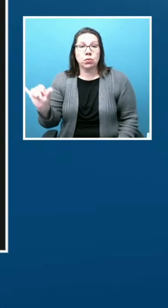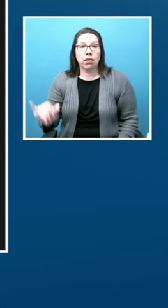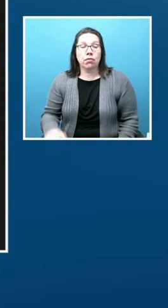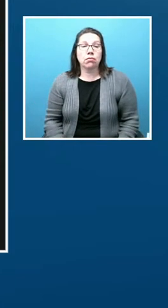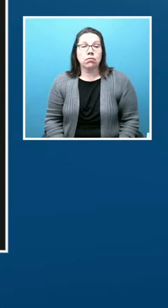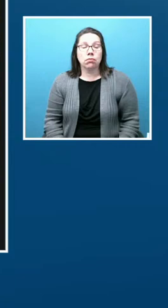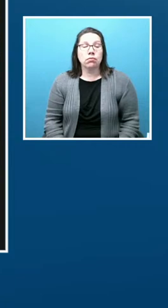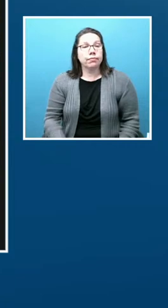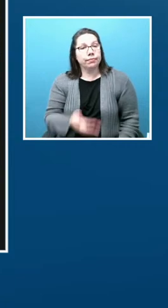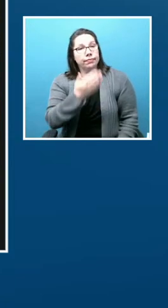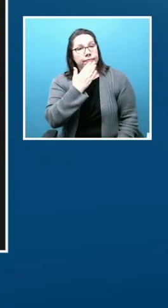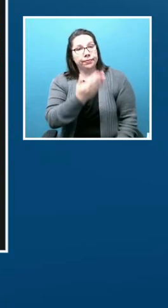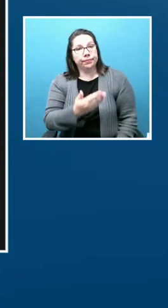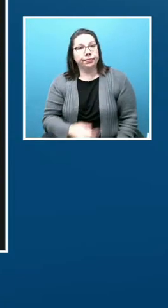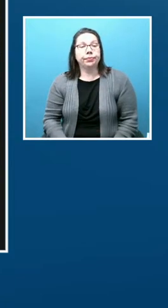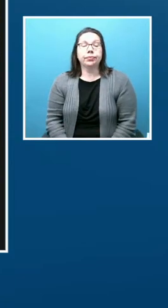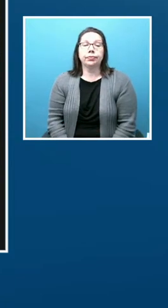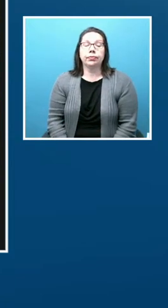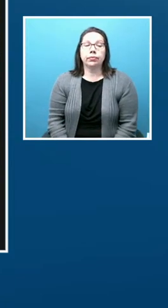Thank you.